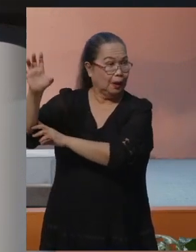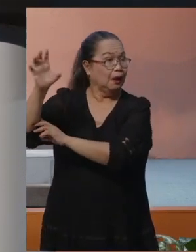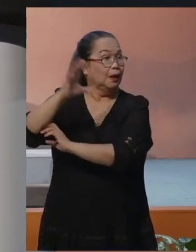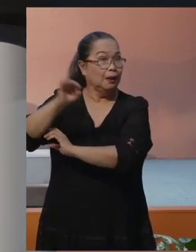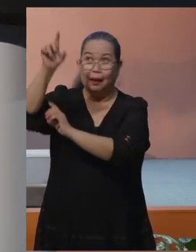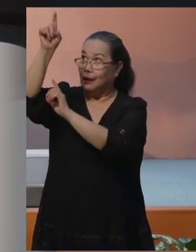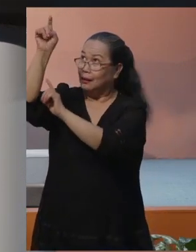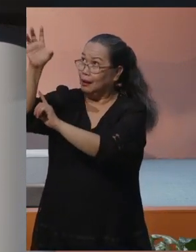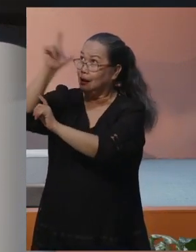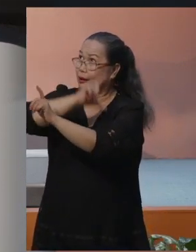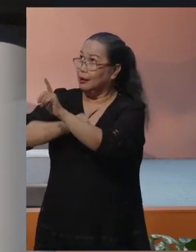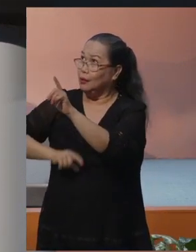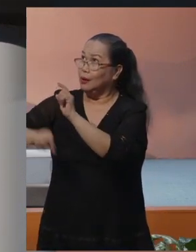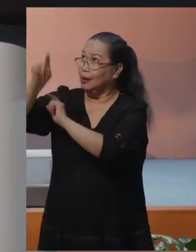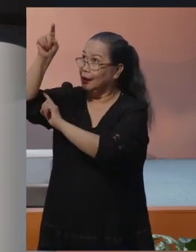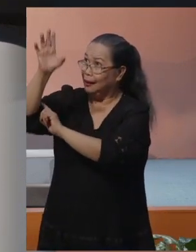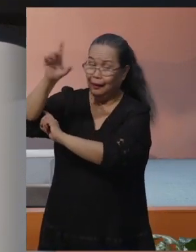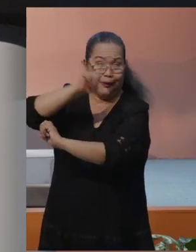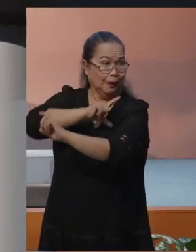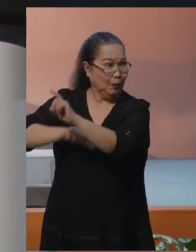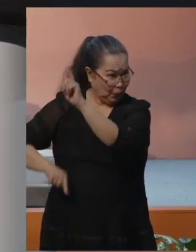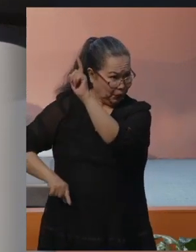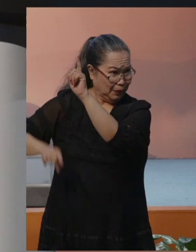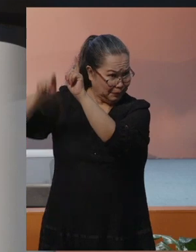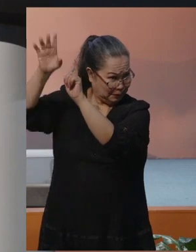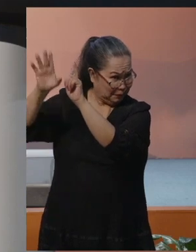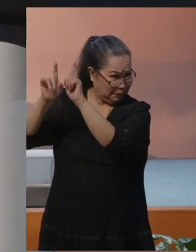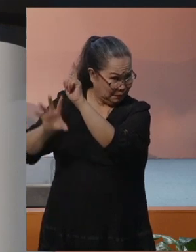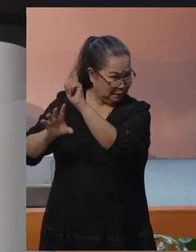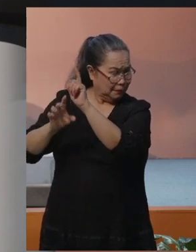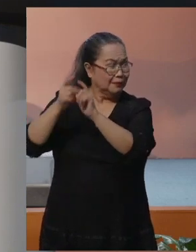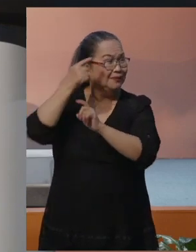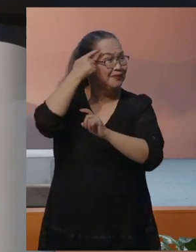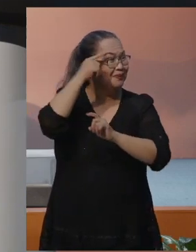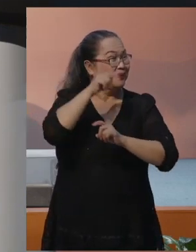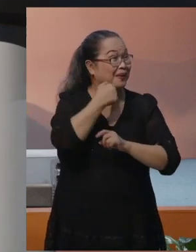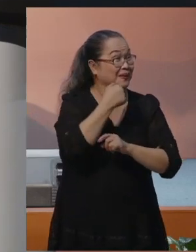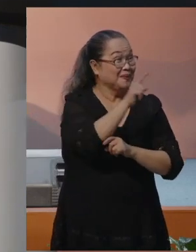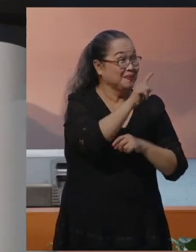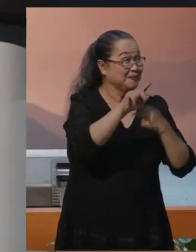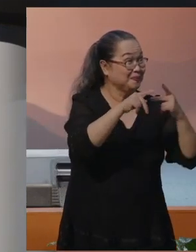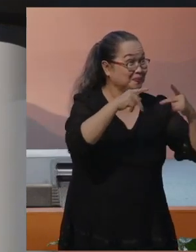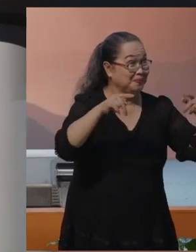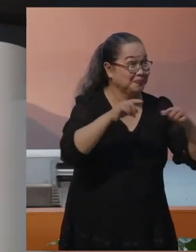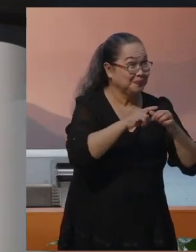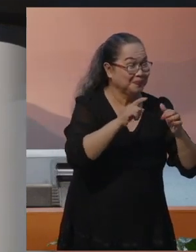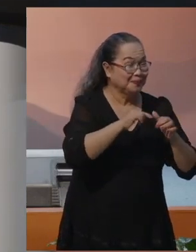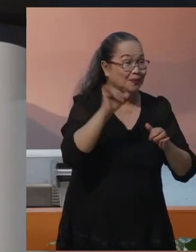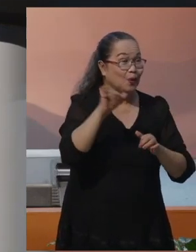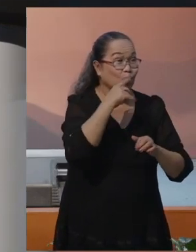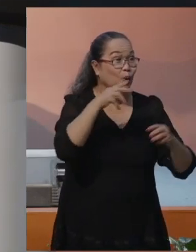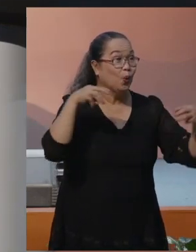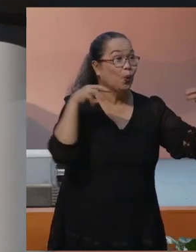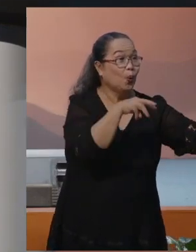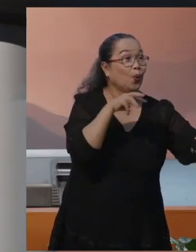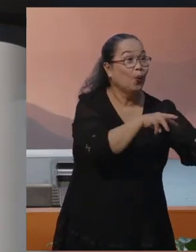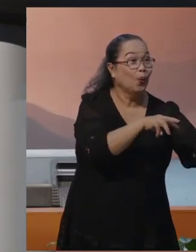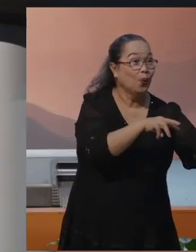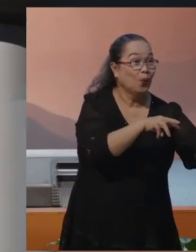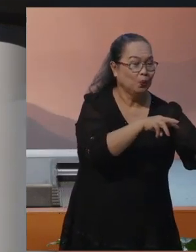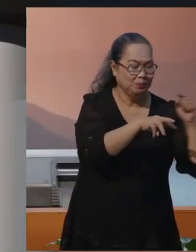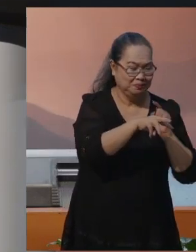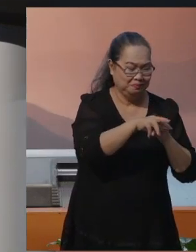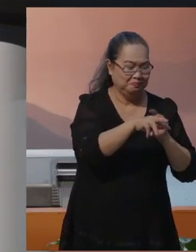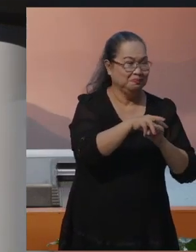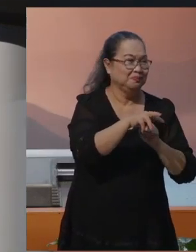the Lord, and the Lord. Sa grammar, makikita natin na ang lumalaban ay the